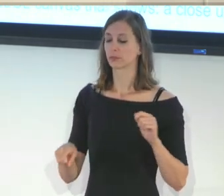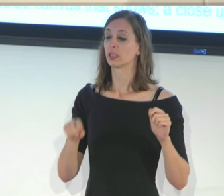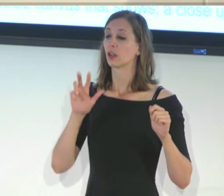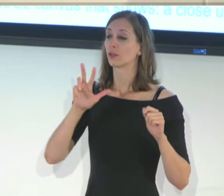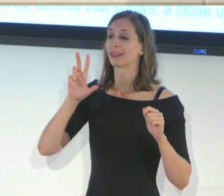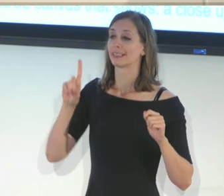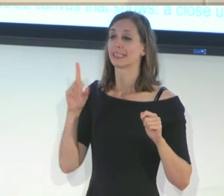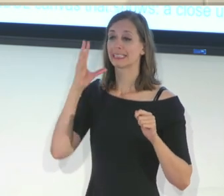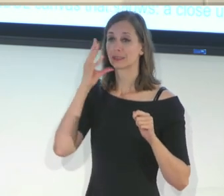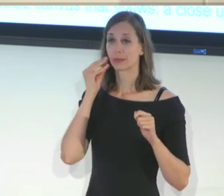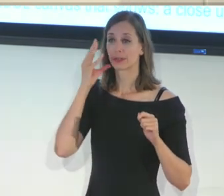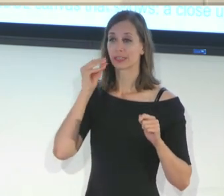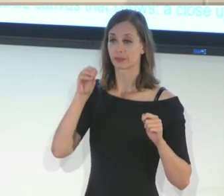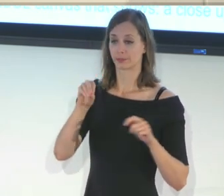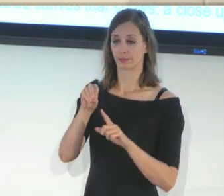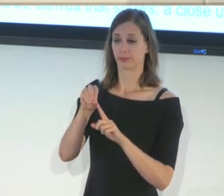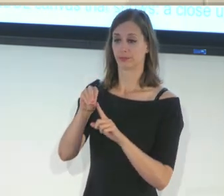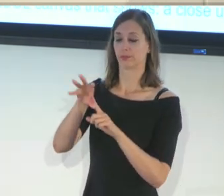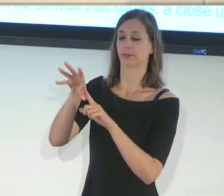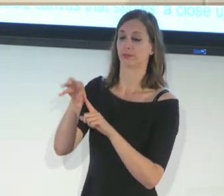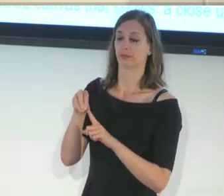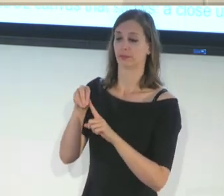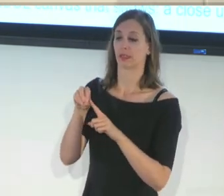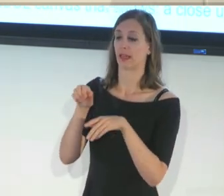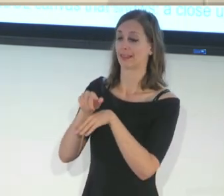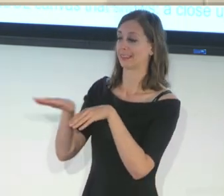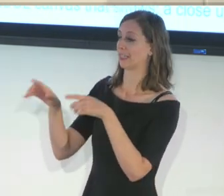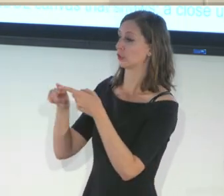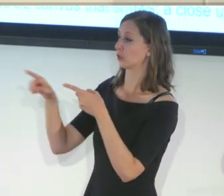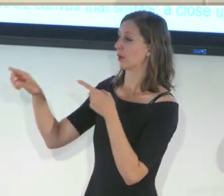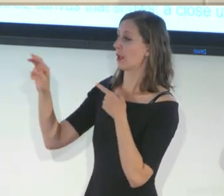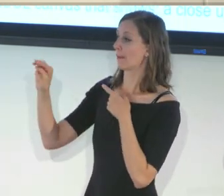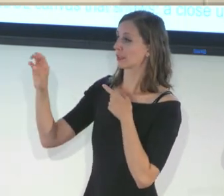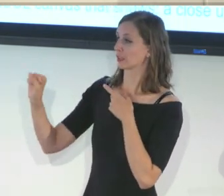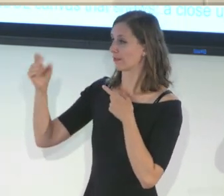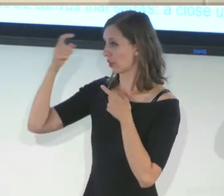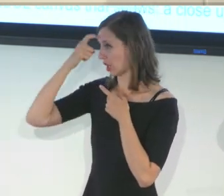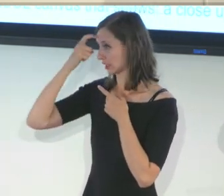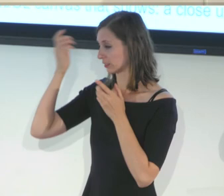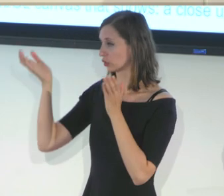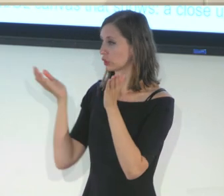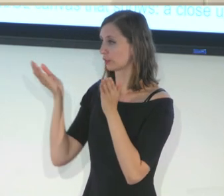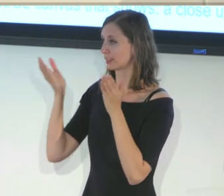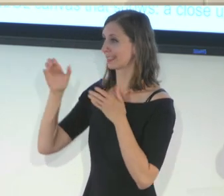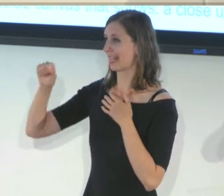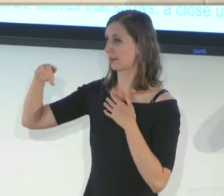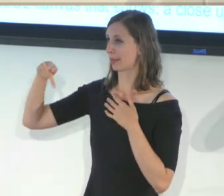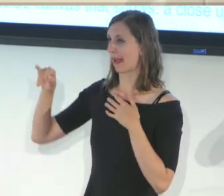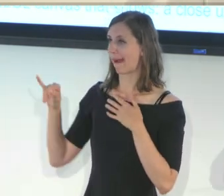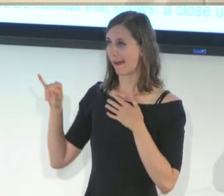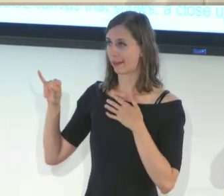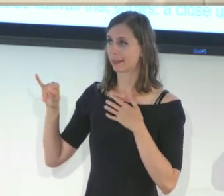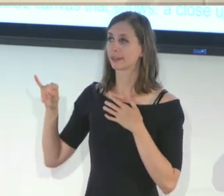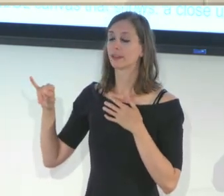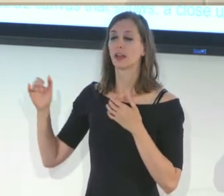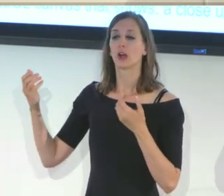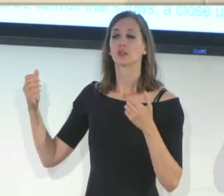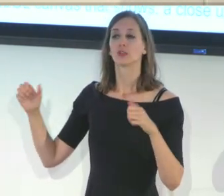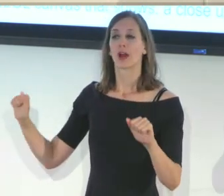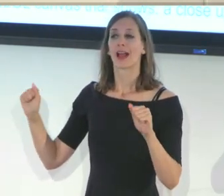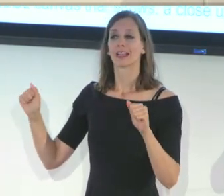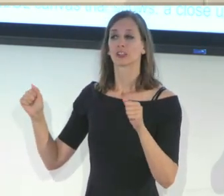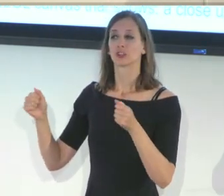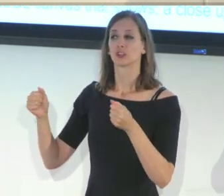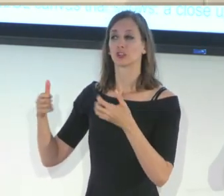to Microsoft's, at the time, Cognitive Services API, and trying to generate captions from